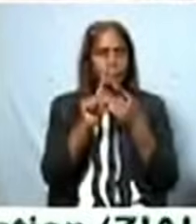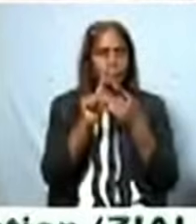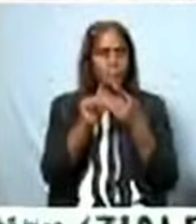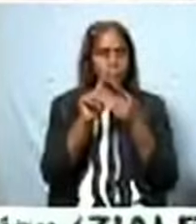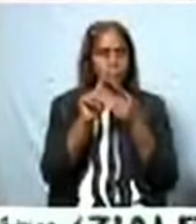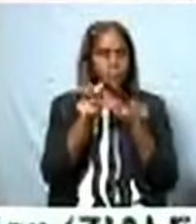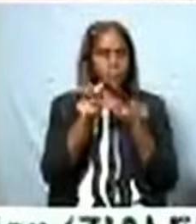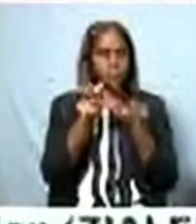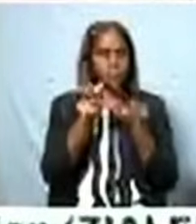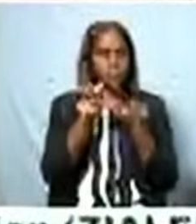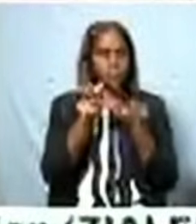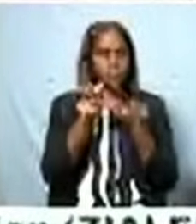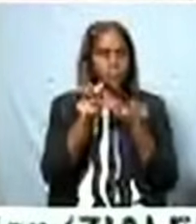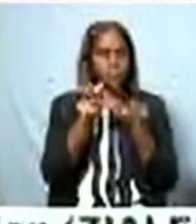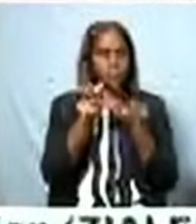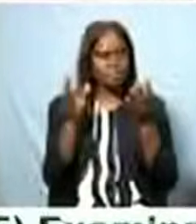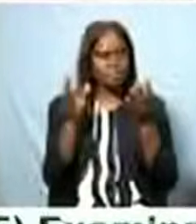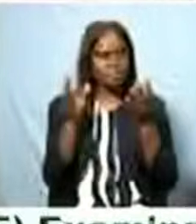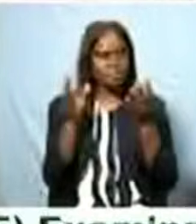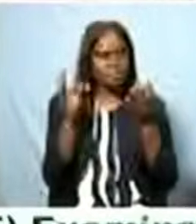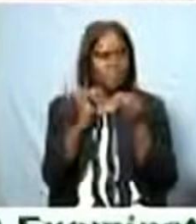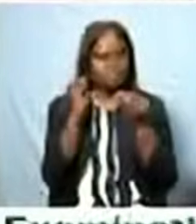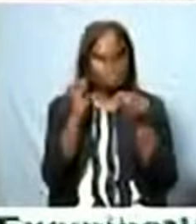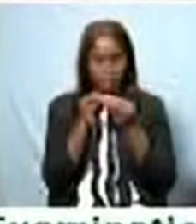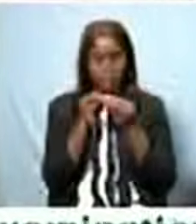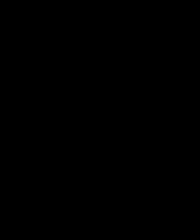does allow further